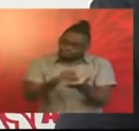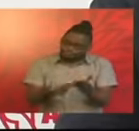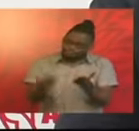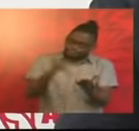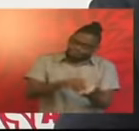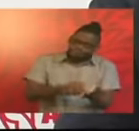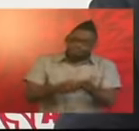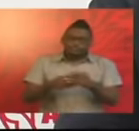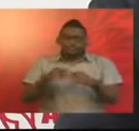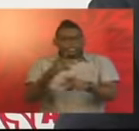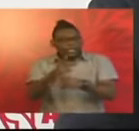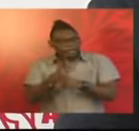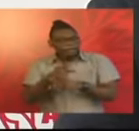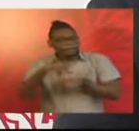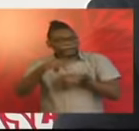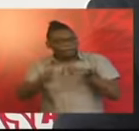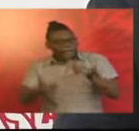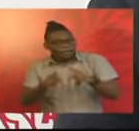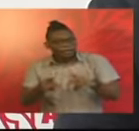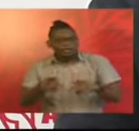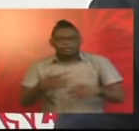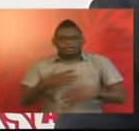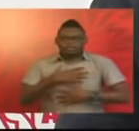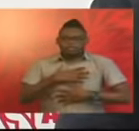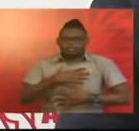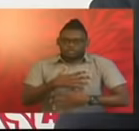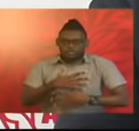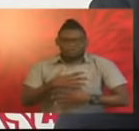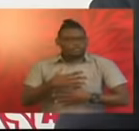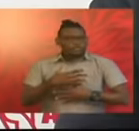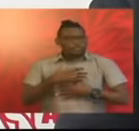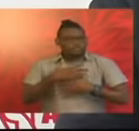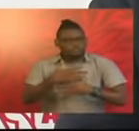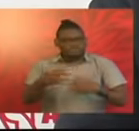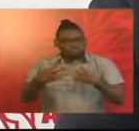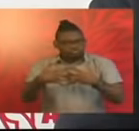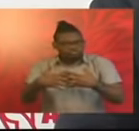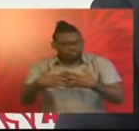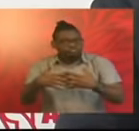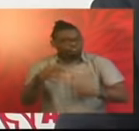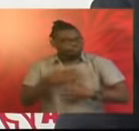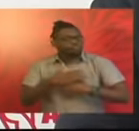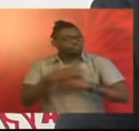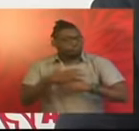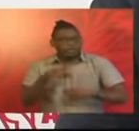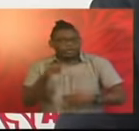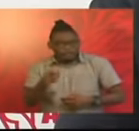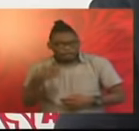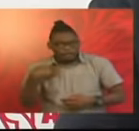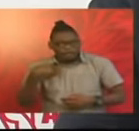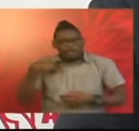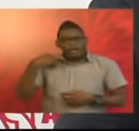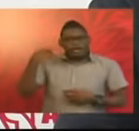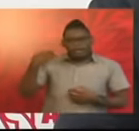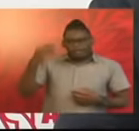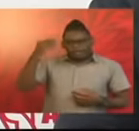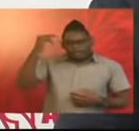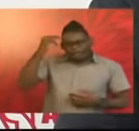697 members of our staff, psychosocial support and mental health awareness for our staff.